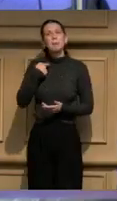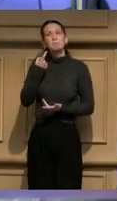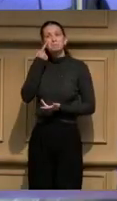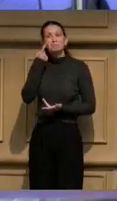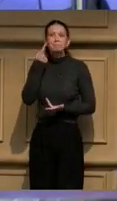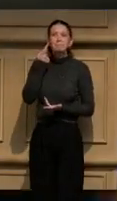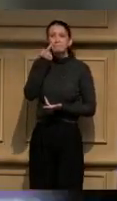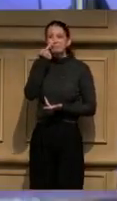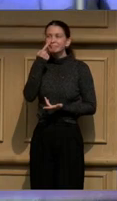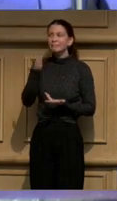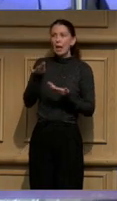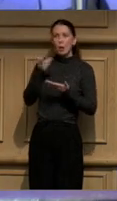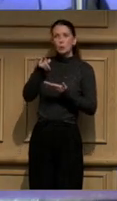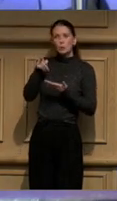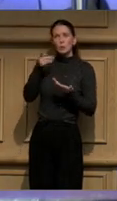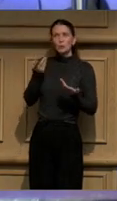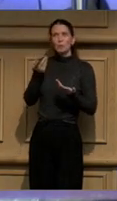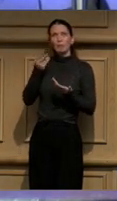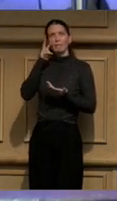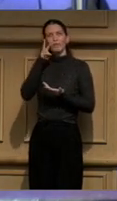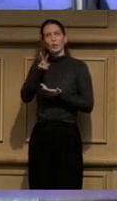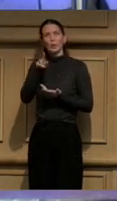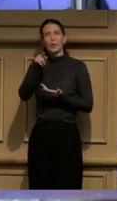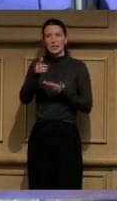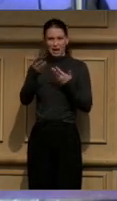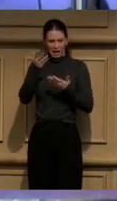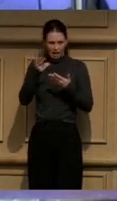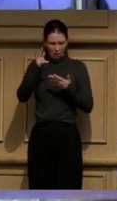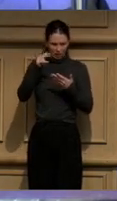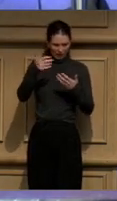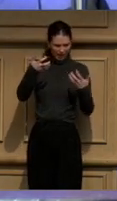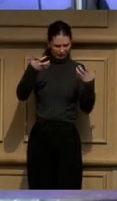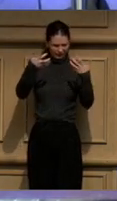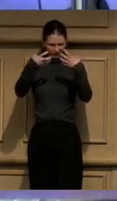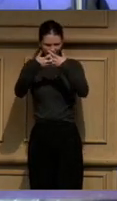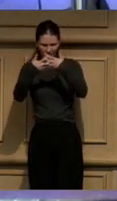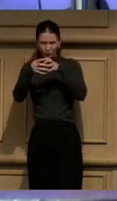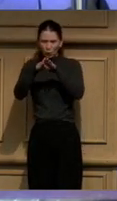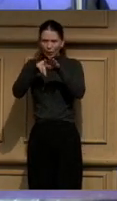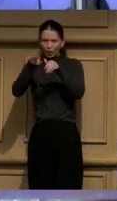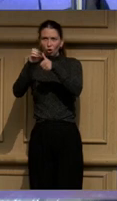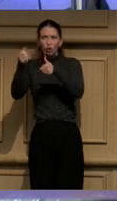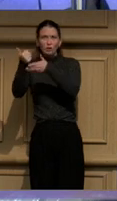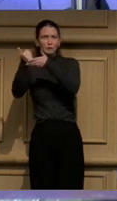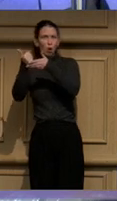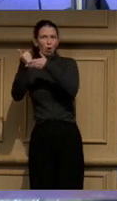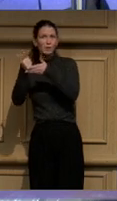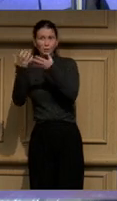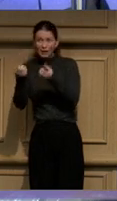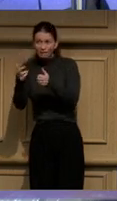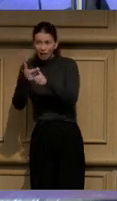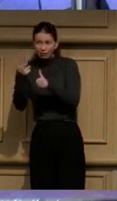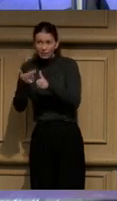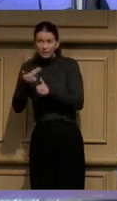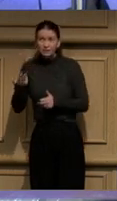see these things kind of fitting in together as some sort of jigsaw that supports. Yeah, I think it's